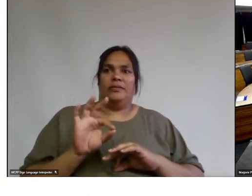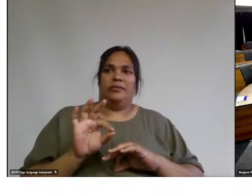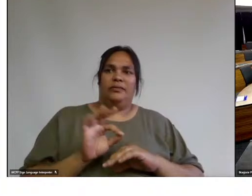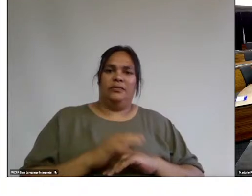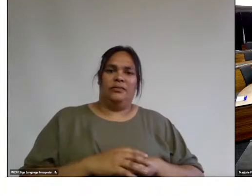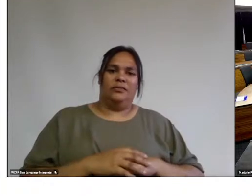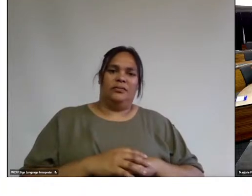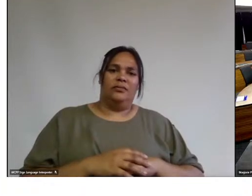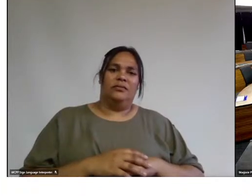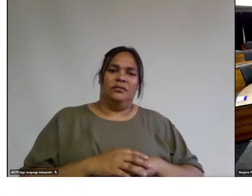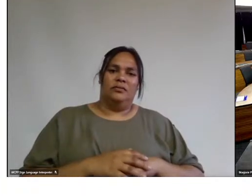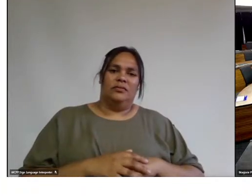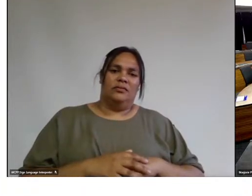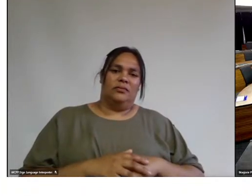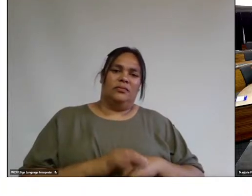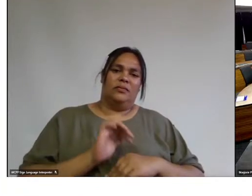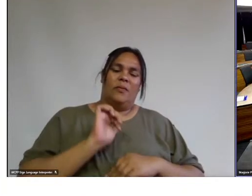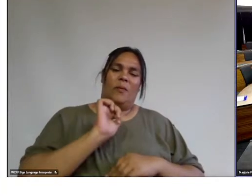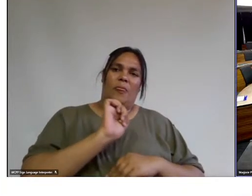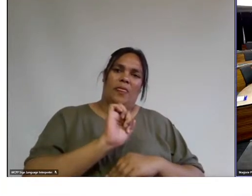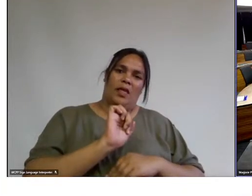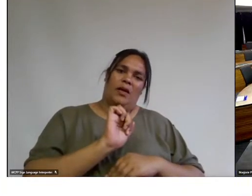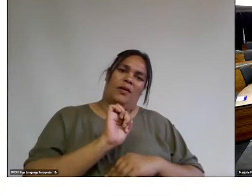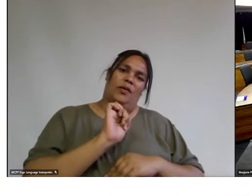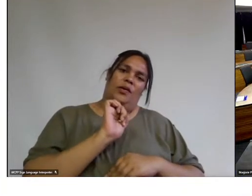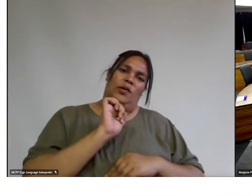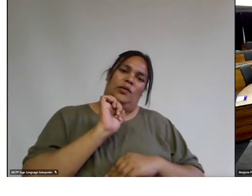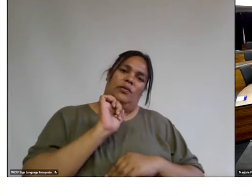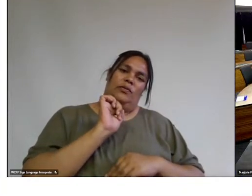contained in their sort of